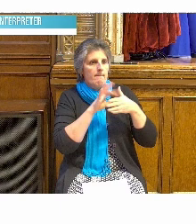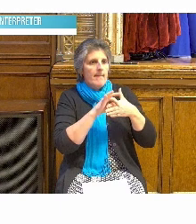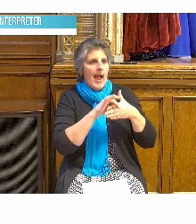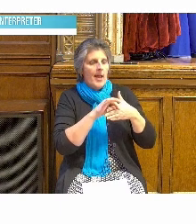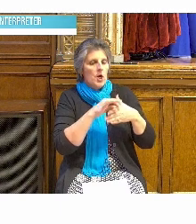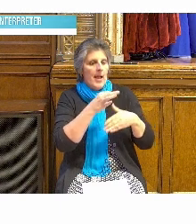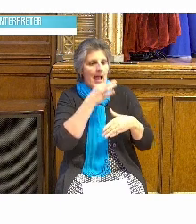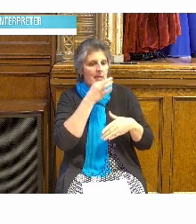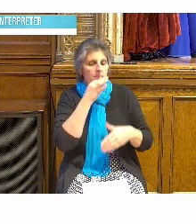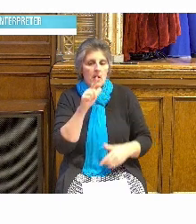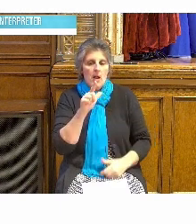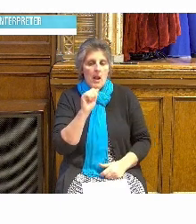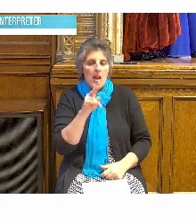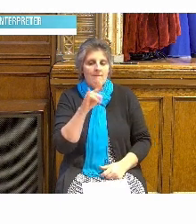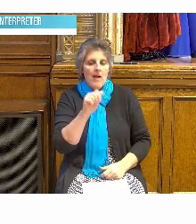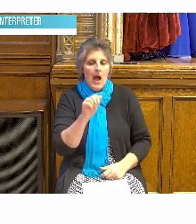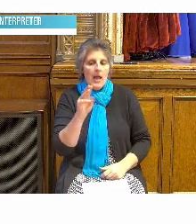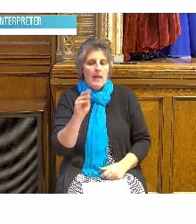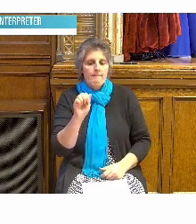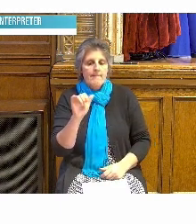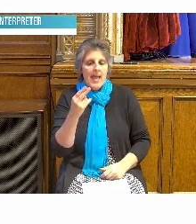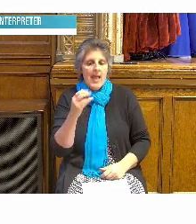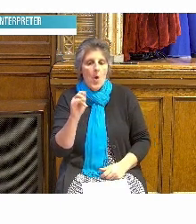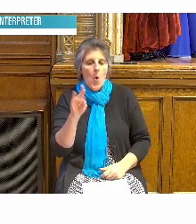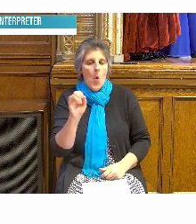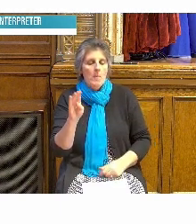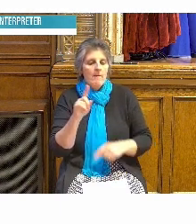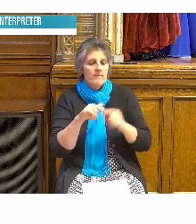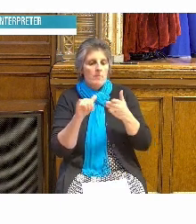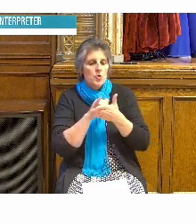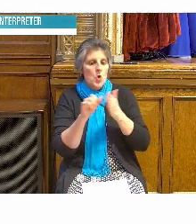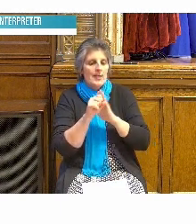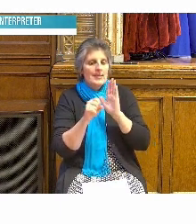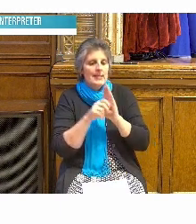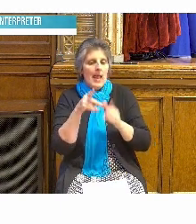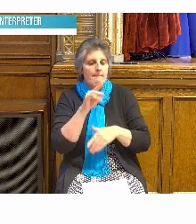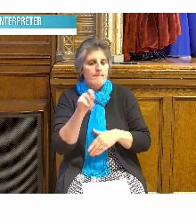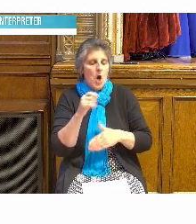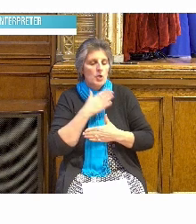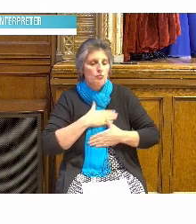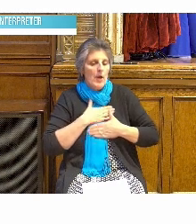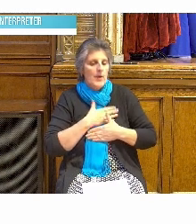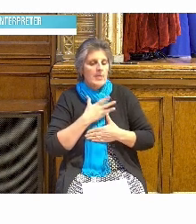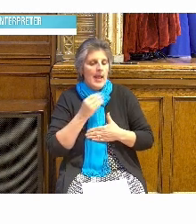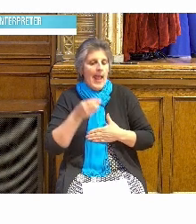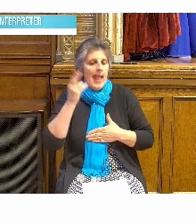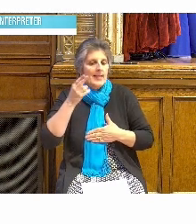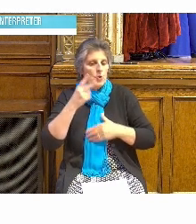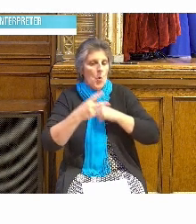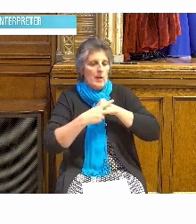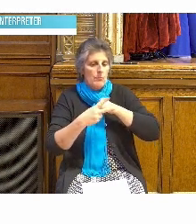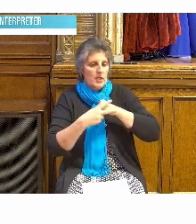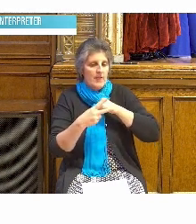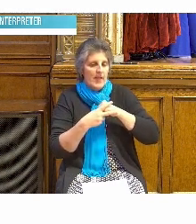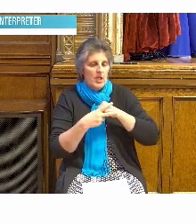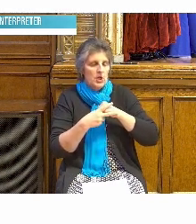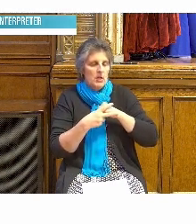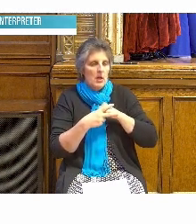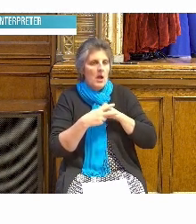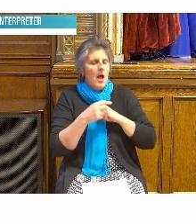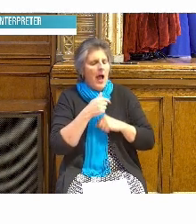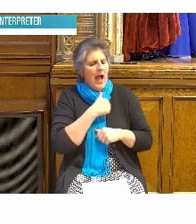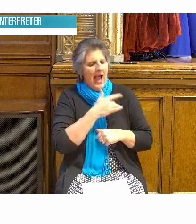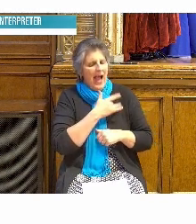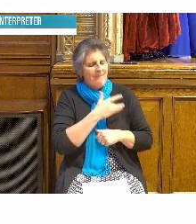Lavada Nahom of the New York State Parks, Recreation, and Historic Preservation. I